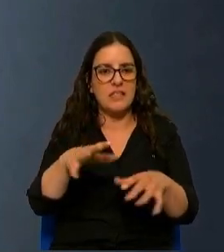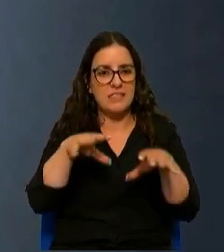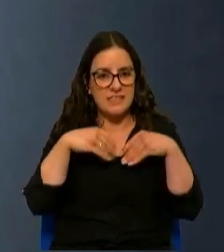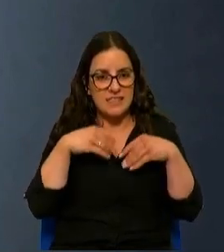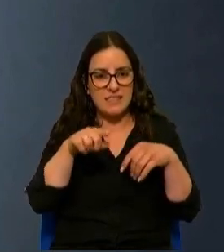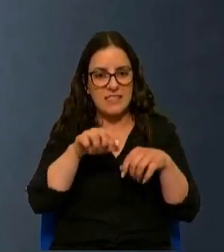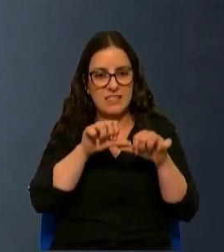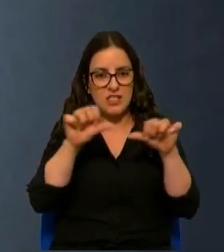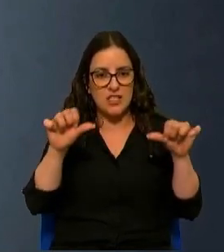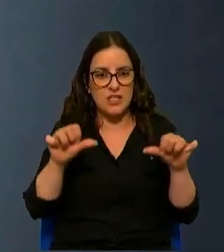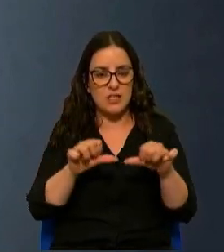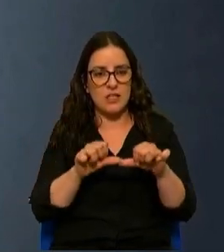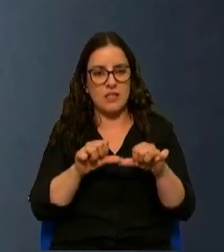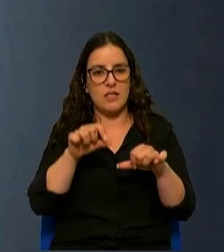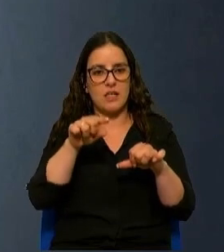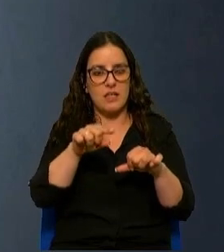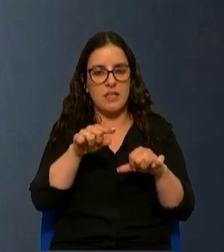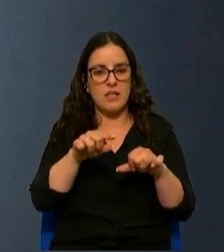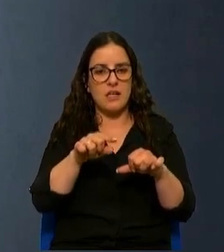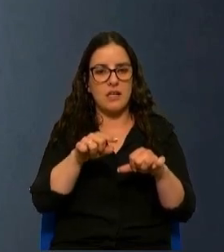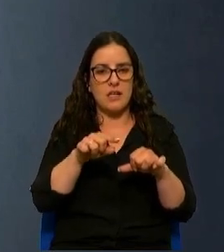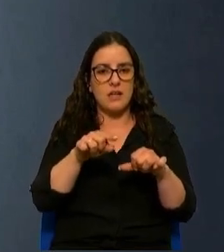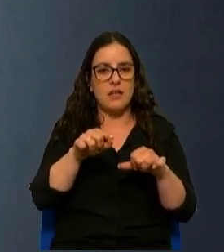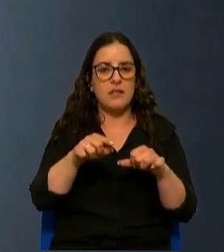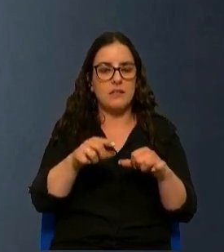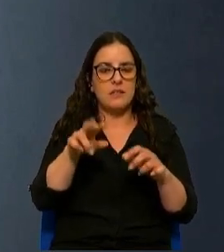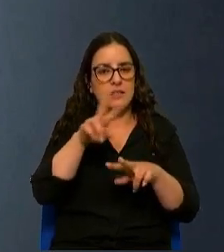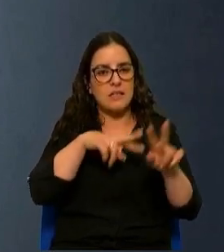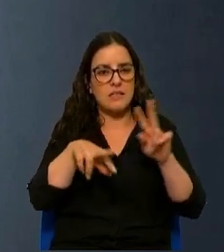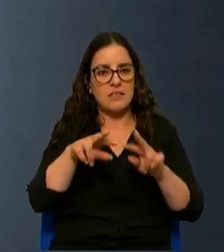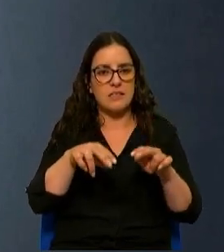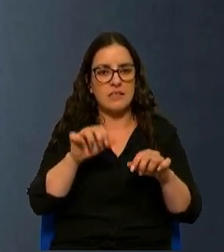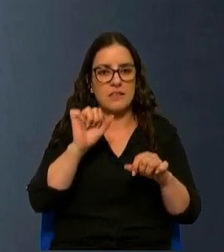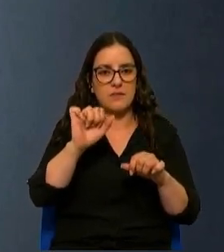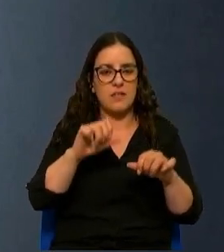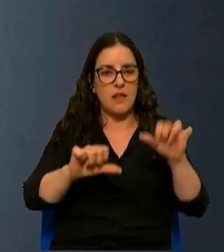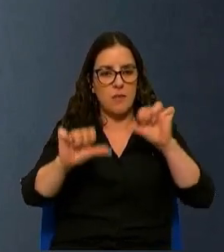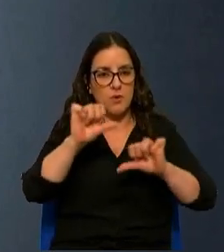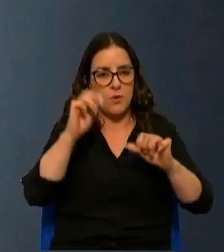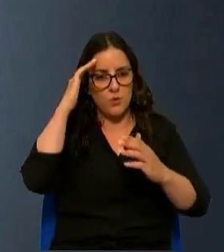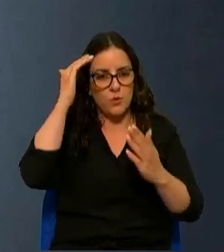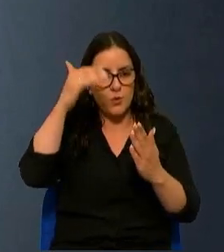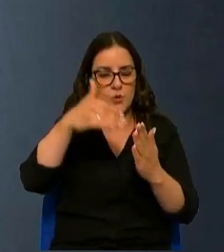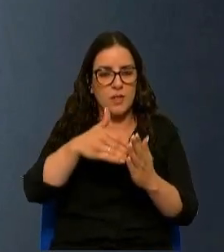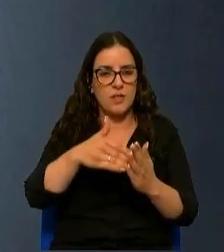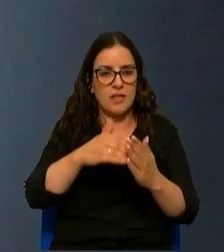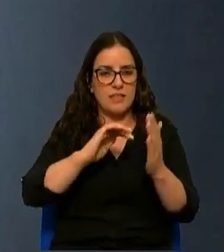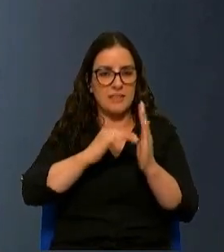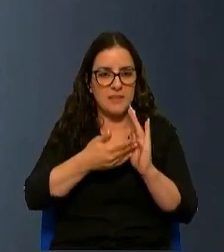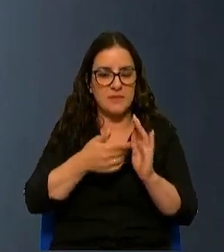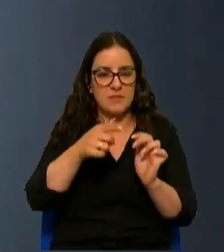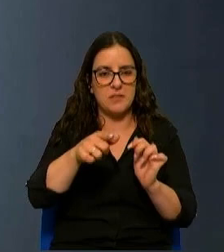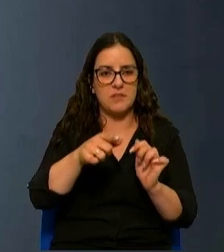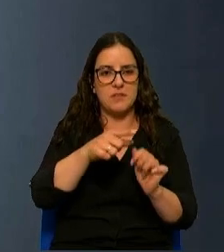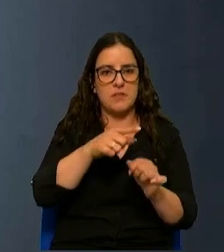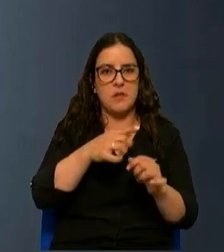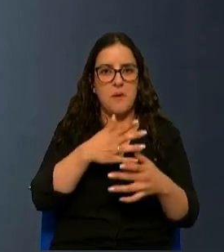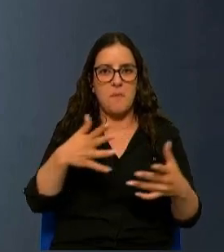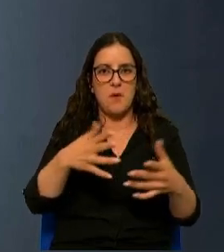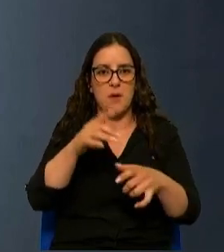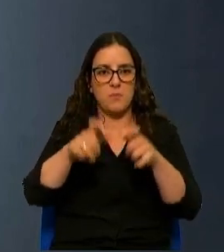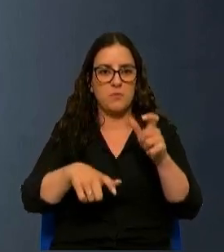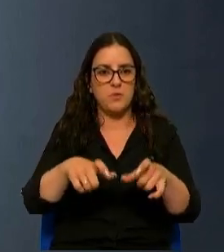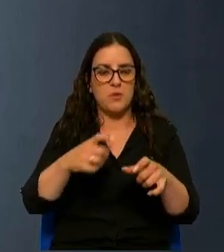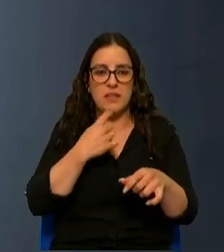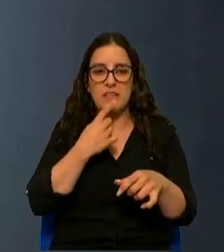85 or 99% accurate? I think most people would say, yes, it is. That's trustworthy. Unfortunately, you